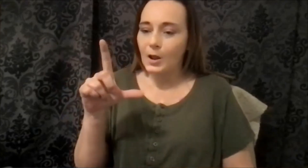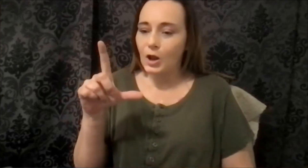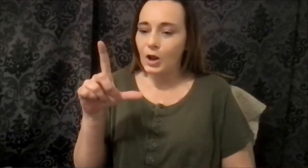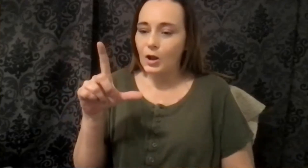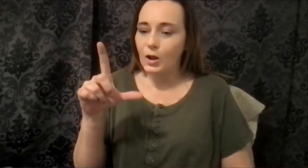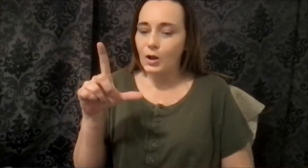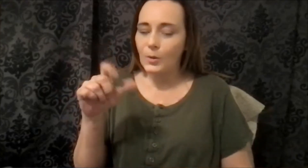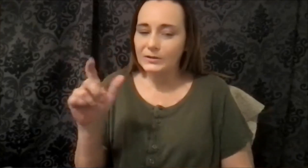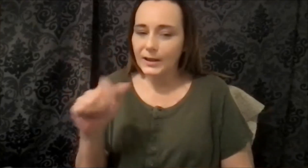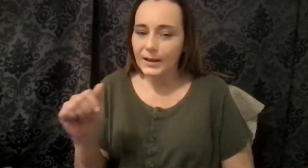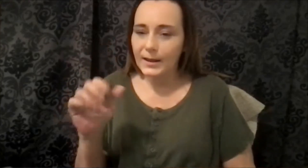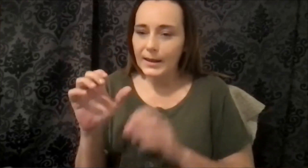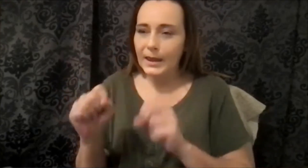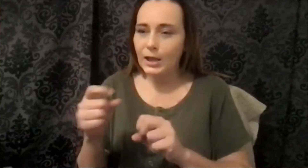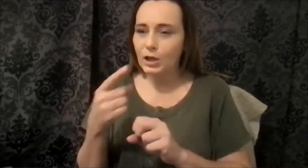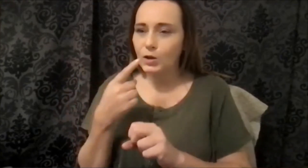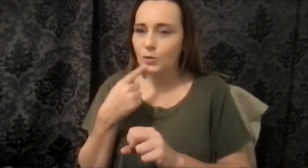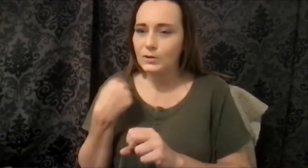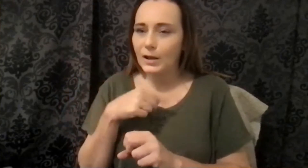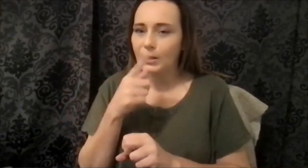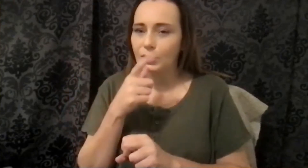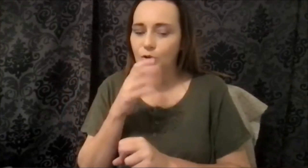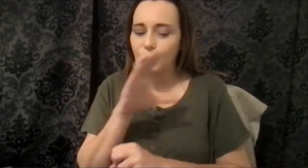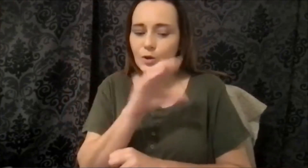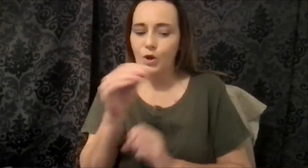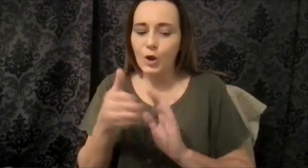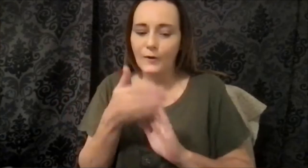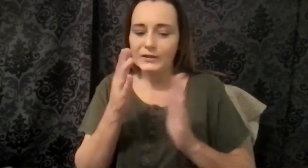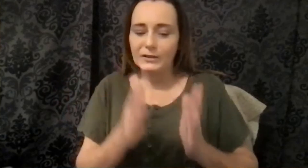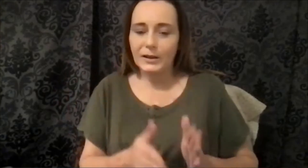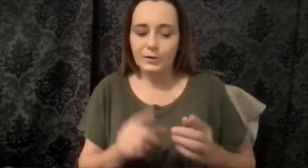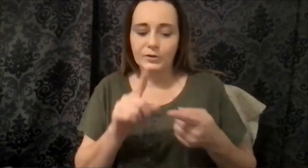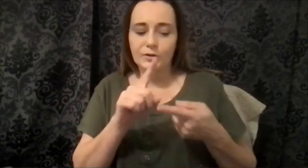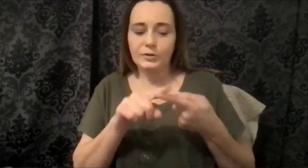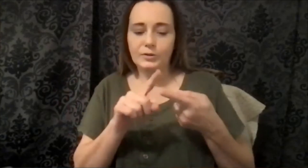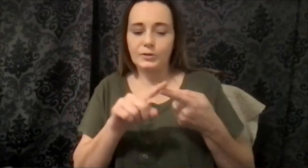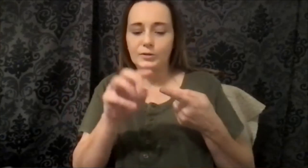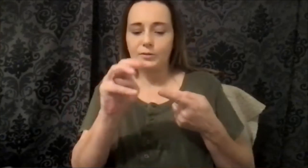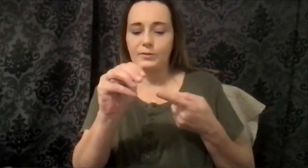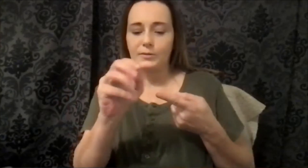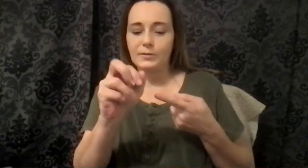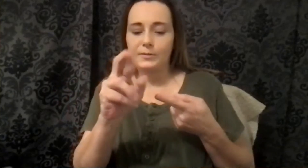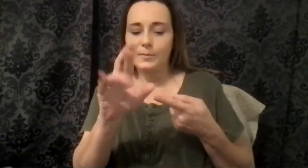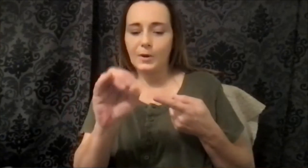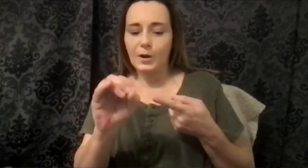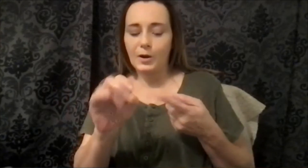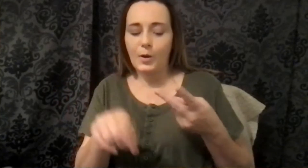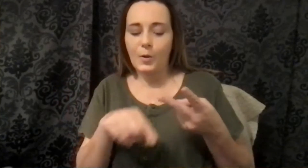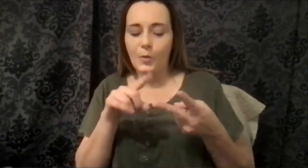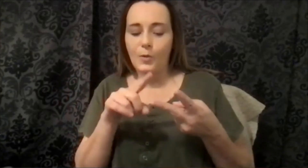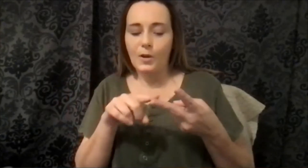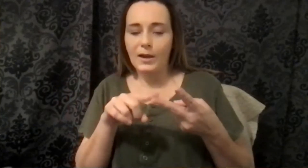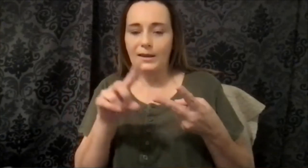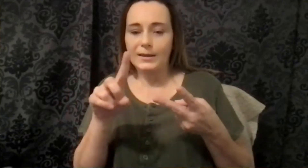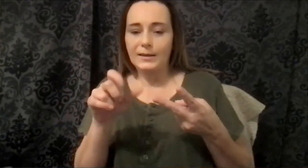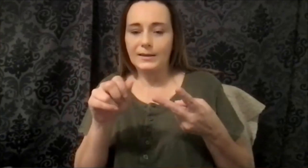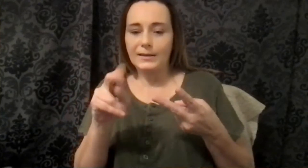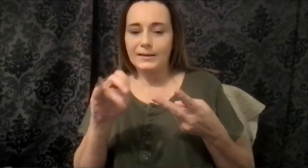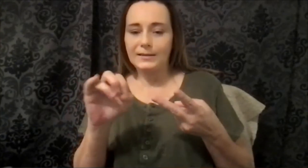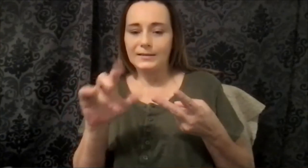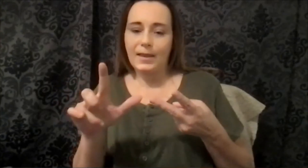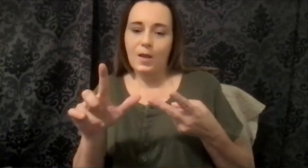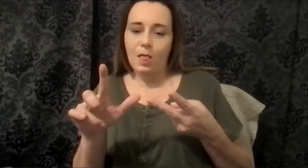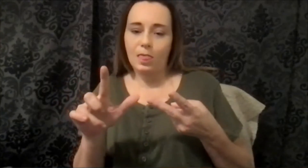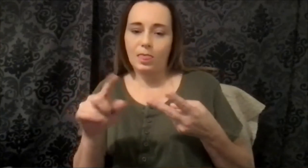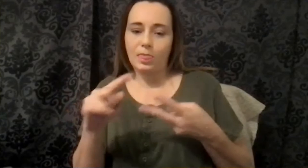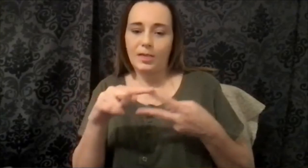the conference are? Mario, it's the second. Mario is the second. It's Daniel and Mario are the two